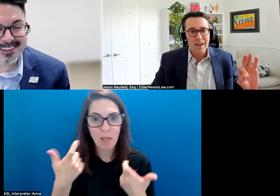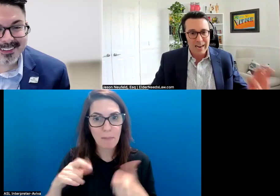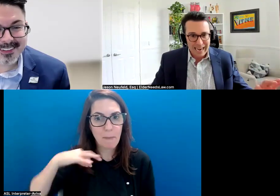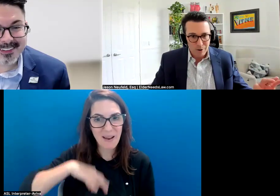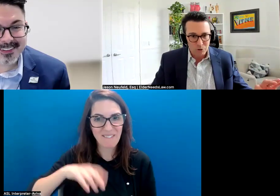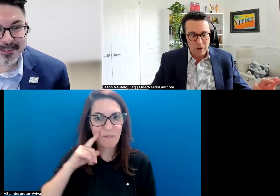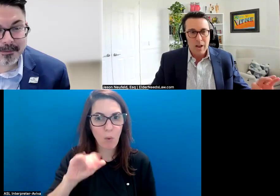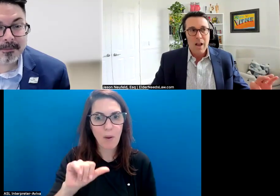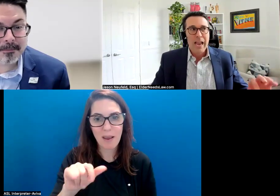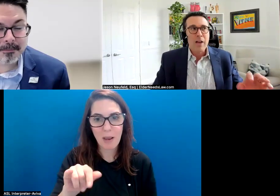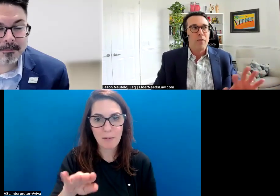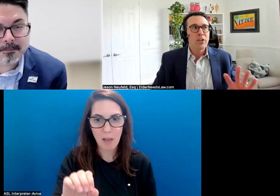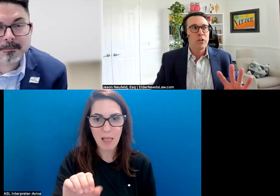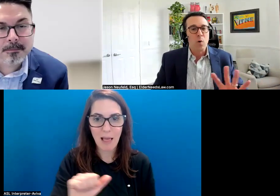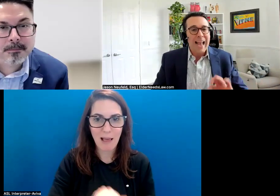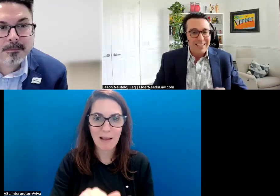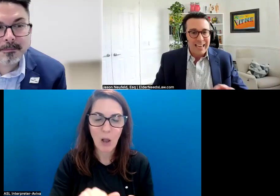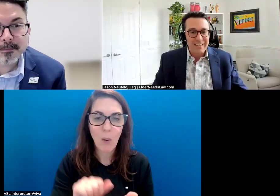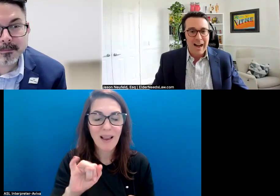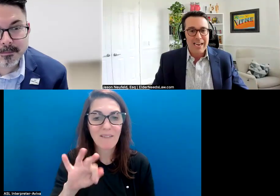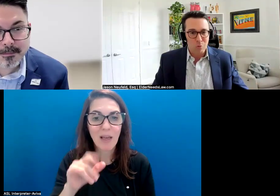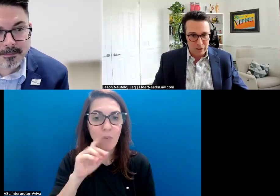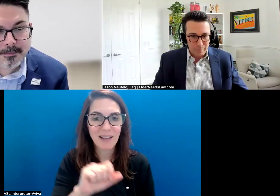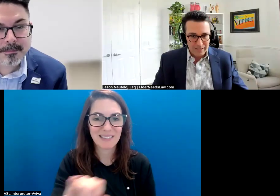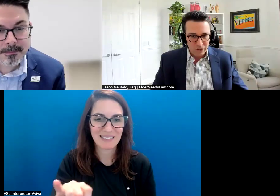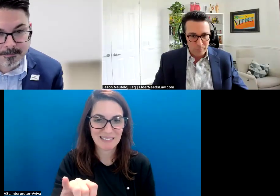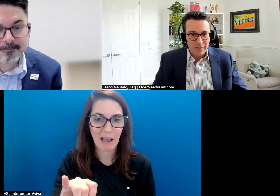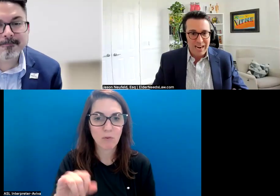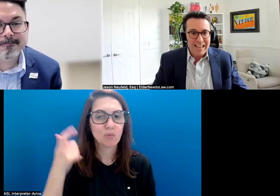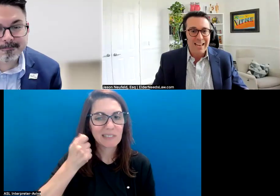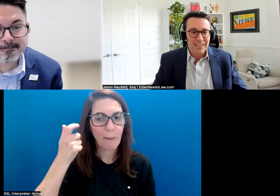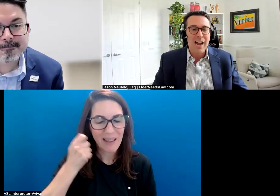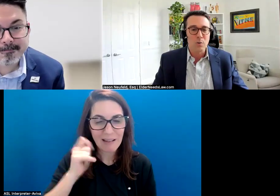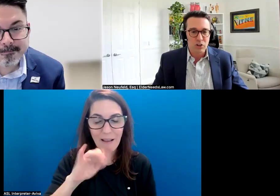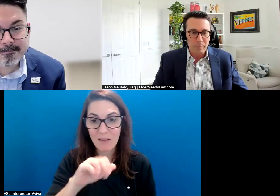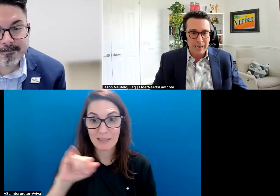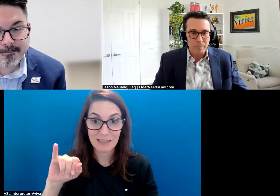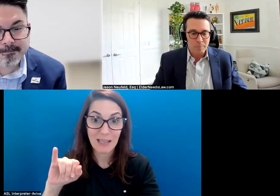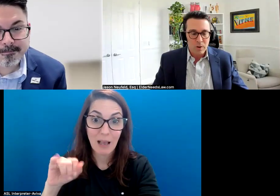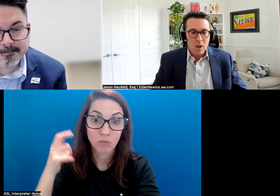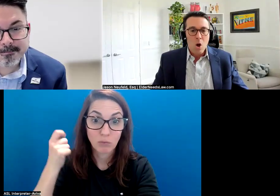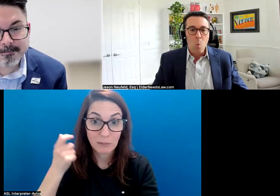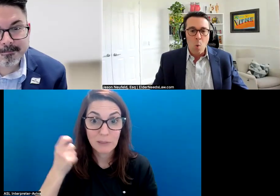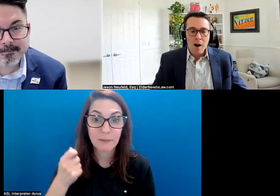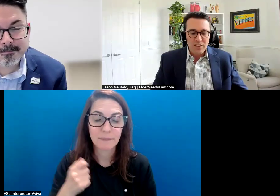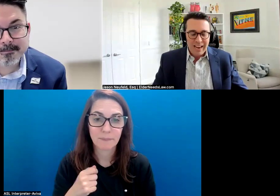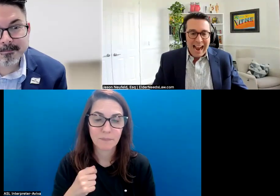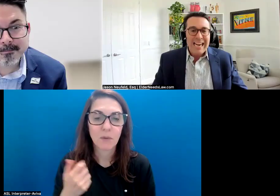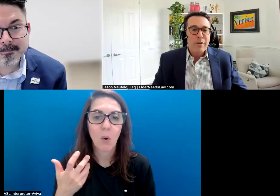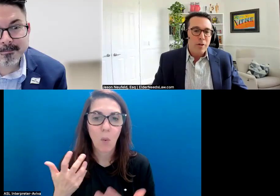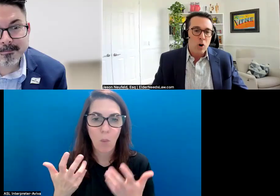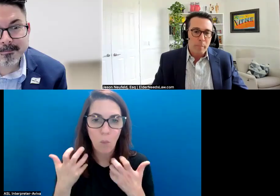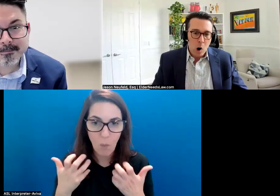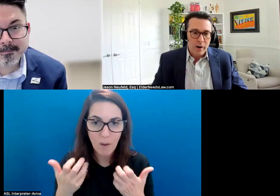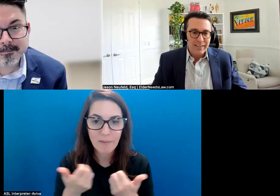ABLE accounts. If this is for SSI recipients, if an SSI recipient wants